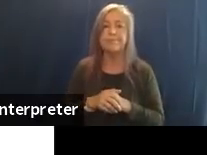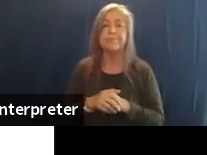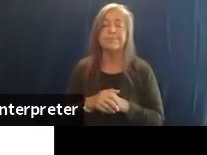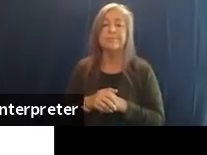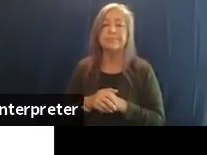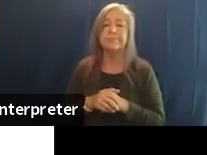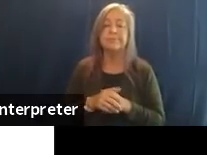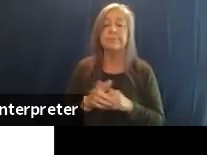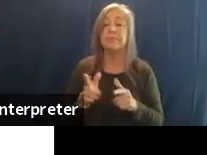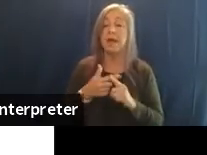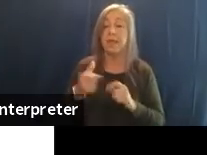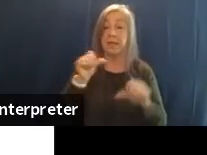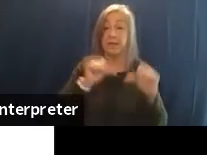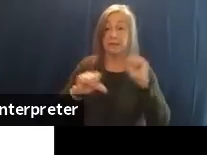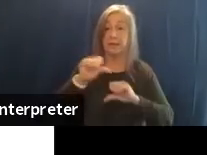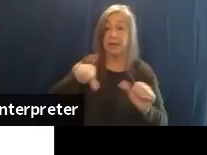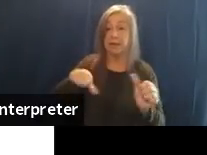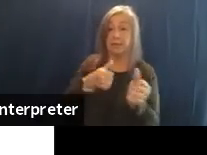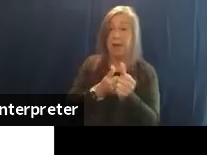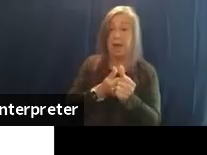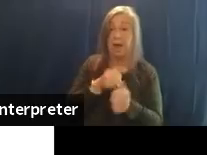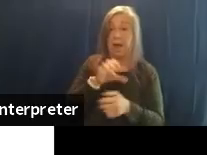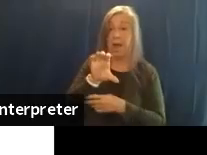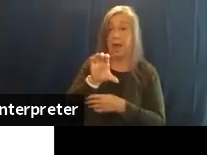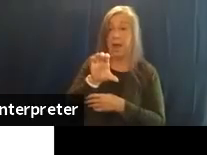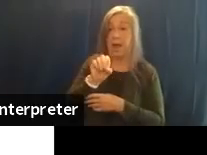If someone has symptoms, what do we do